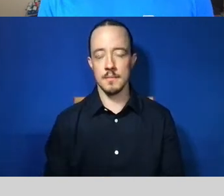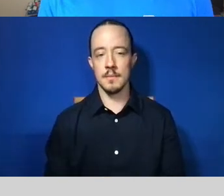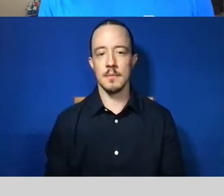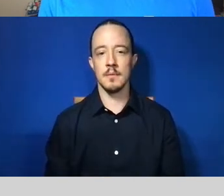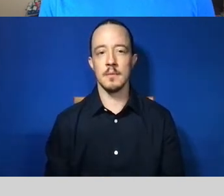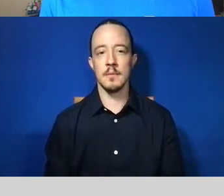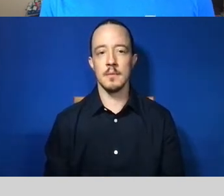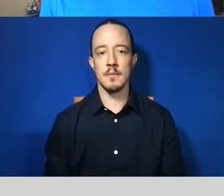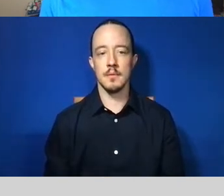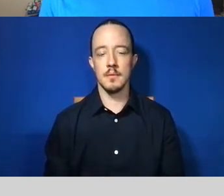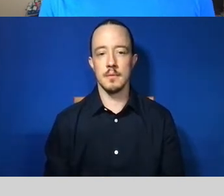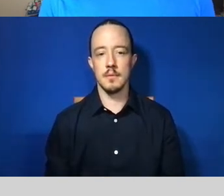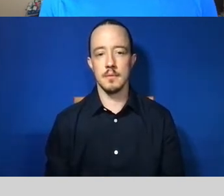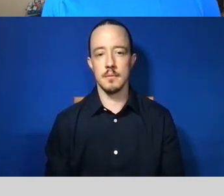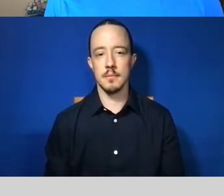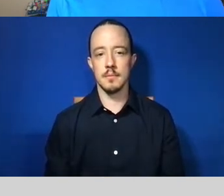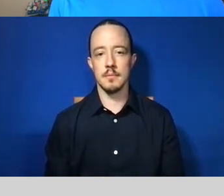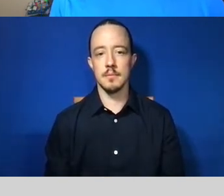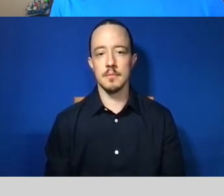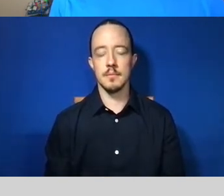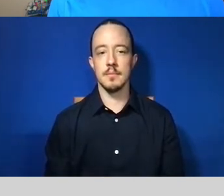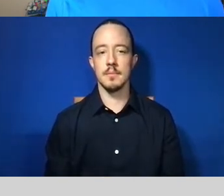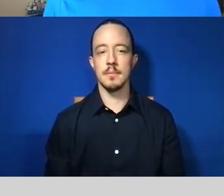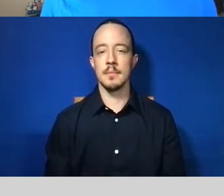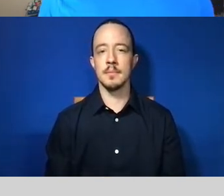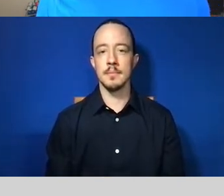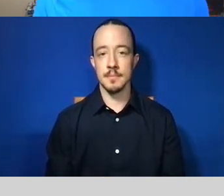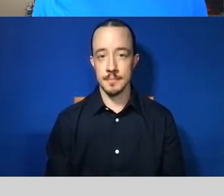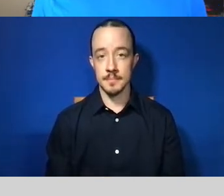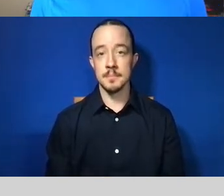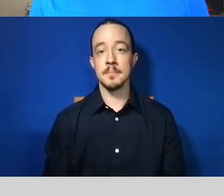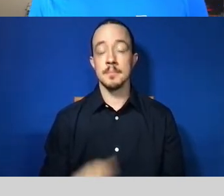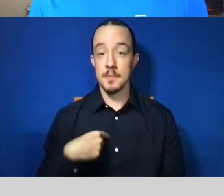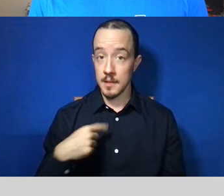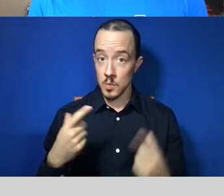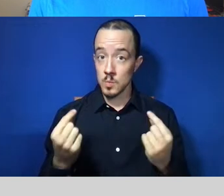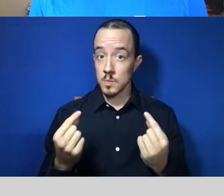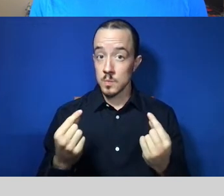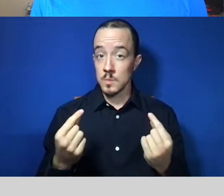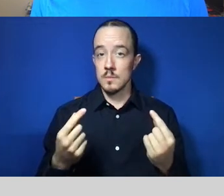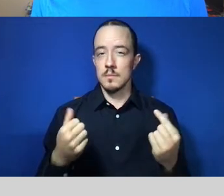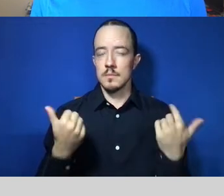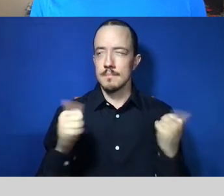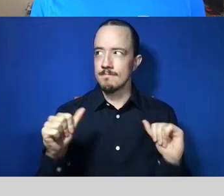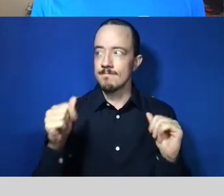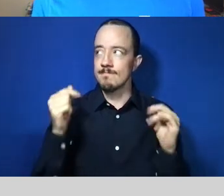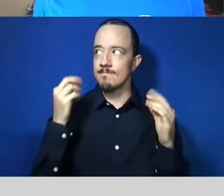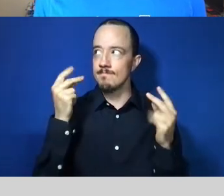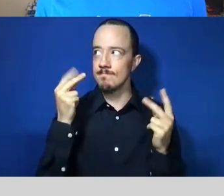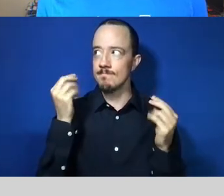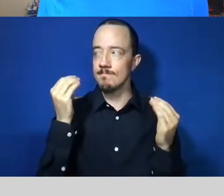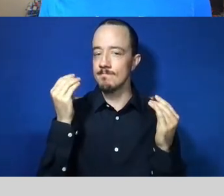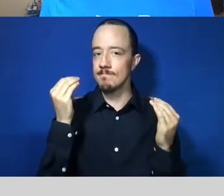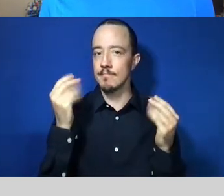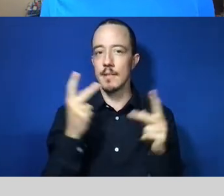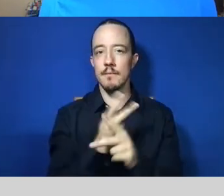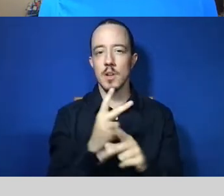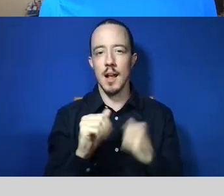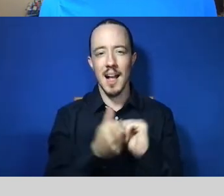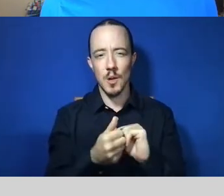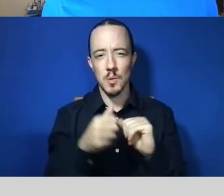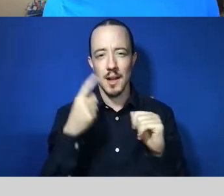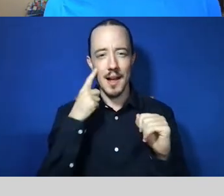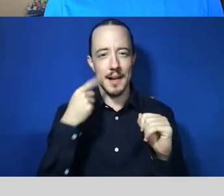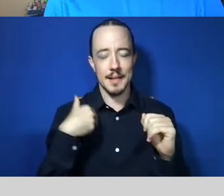obscured in the most extreme ways. So I sought out to figure out how I could make